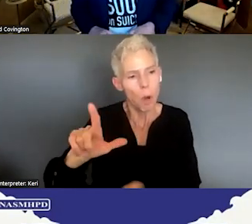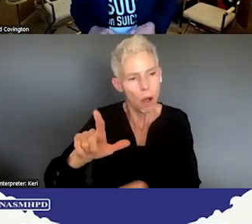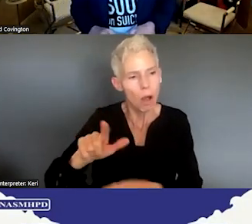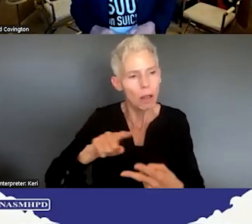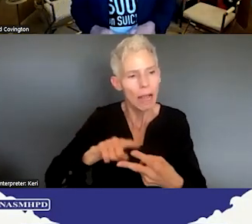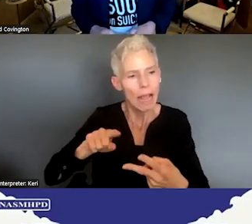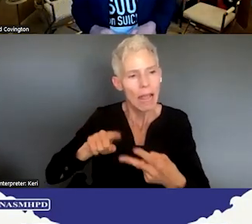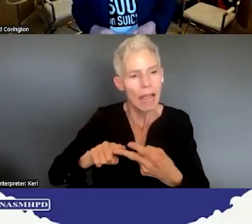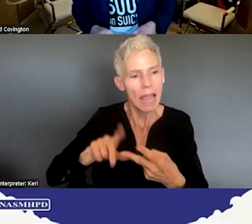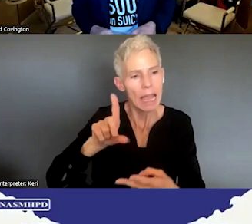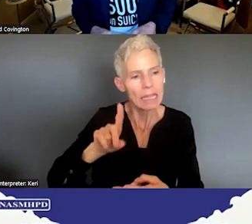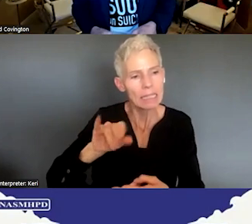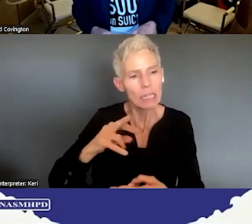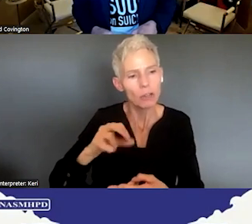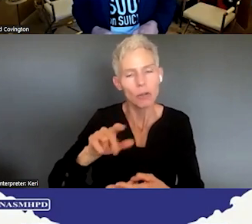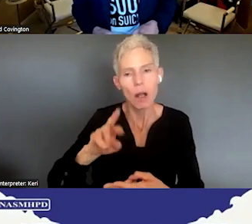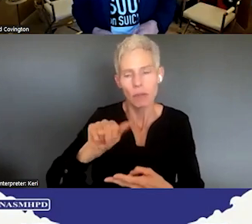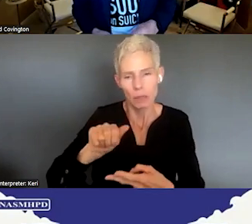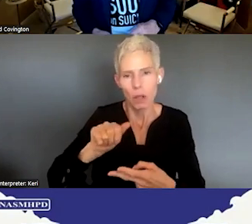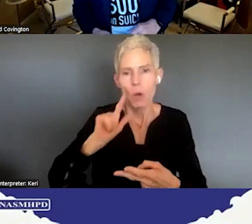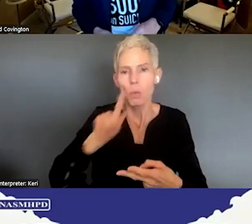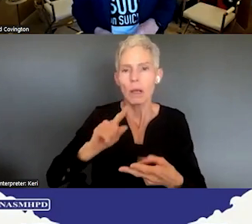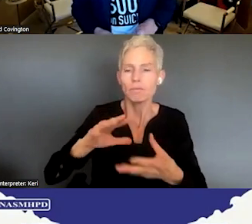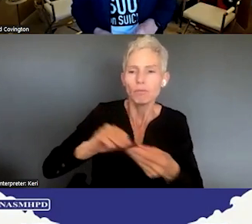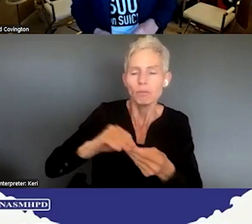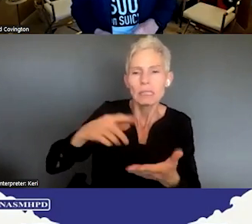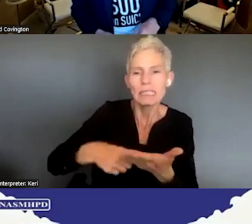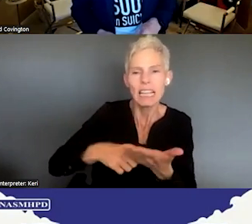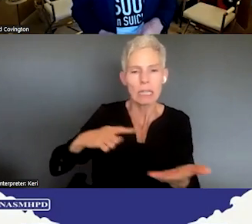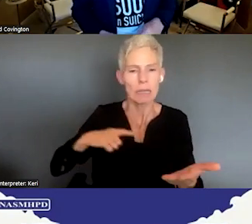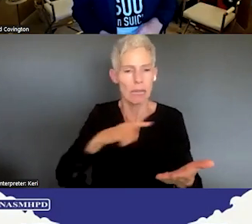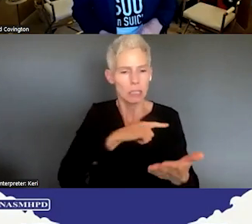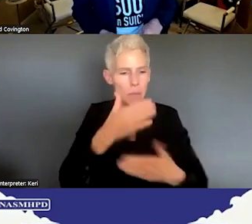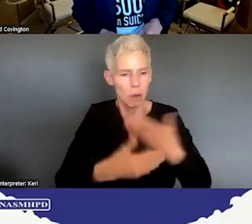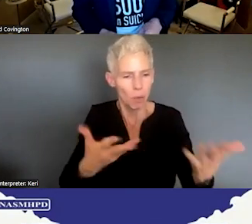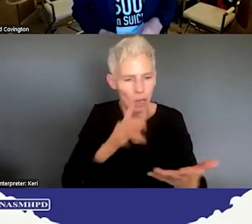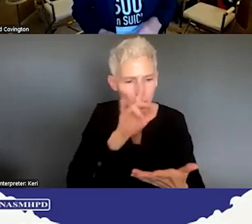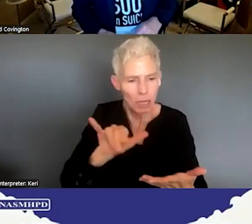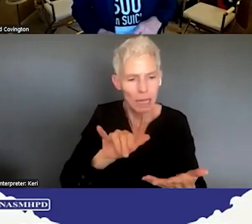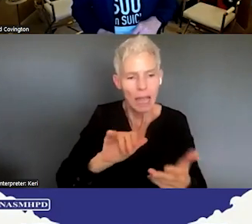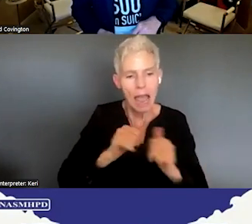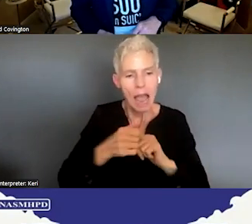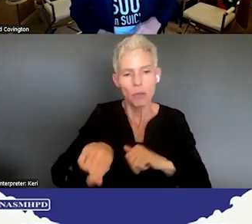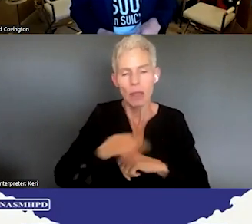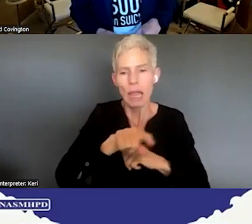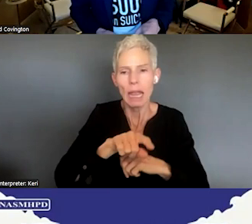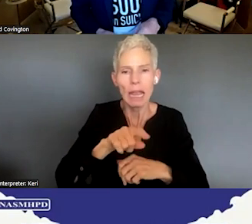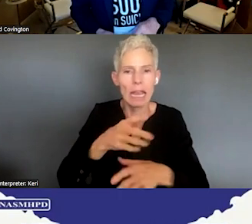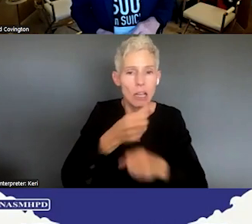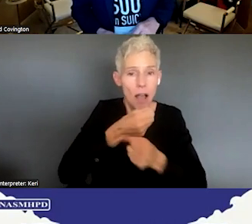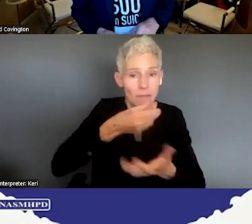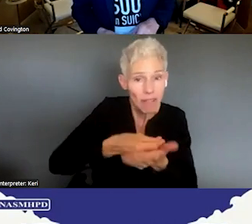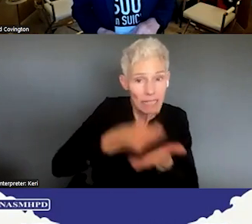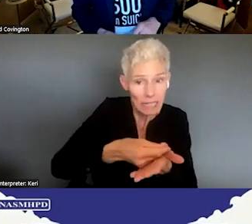their reflections on the legislative process and how they secured funding.